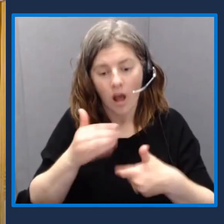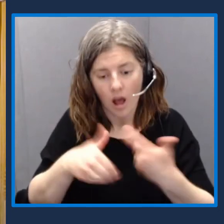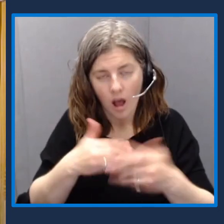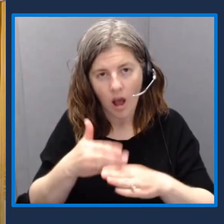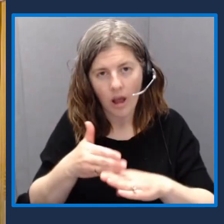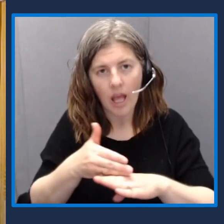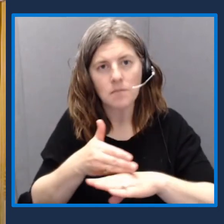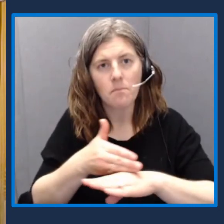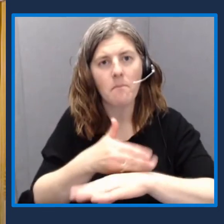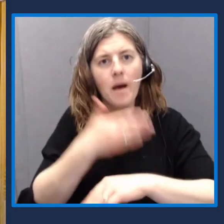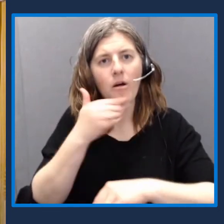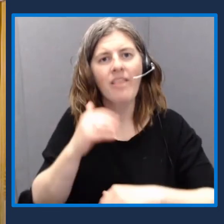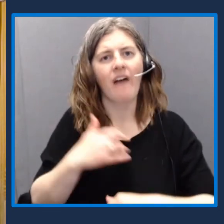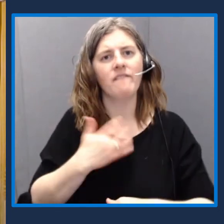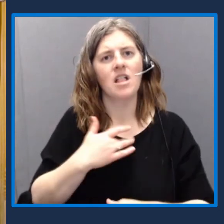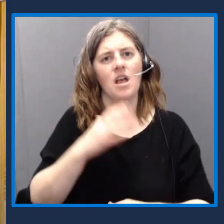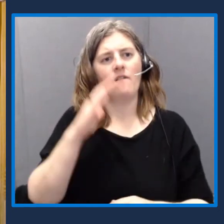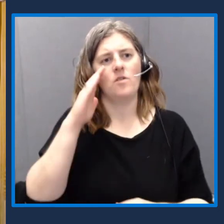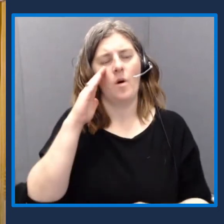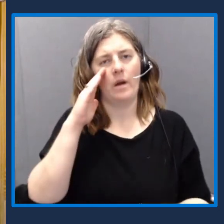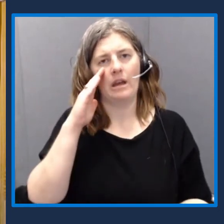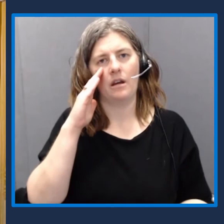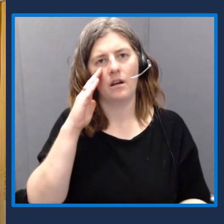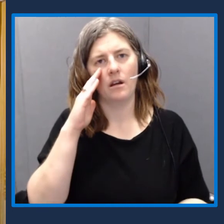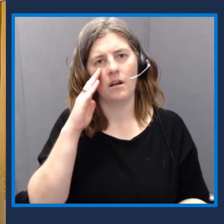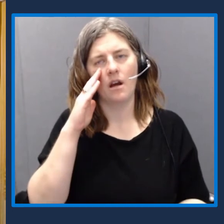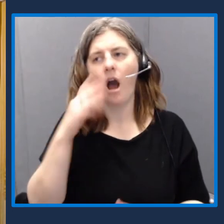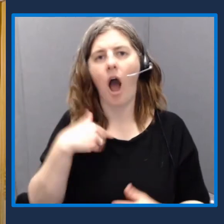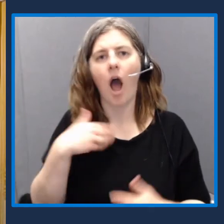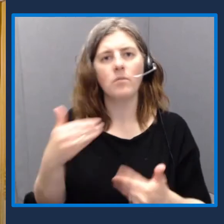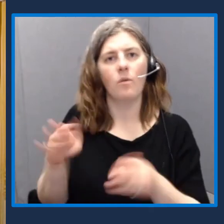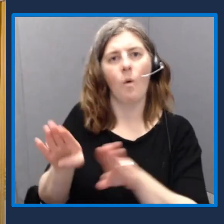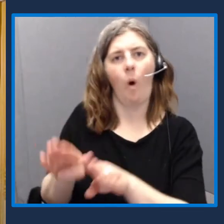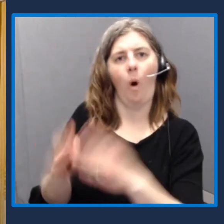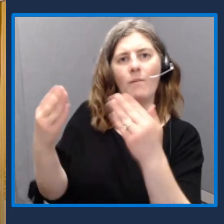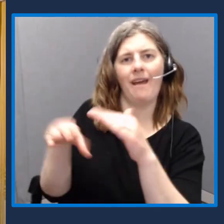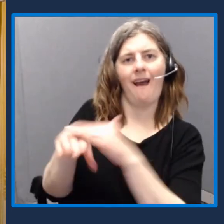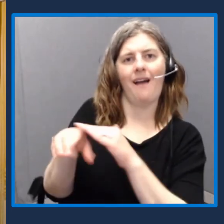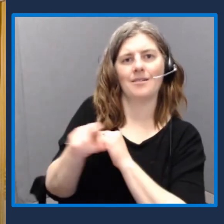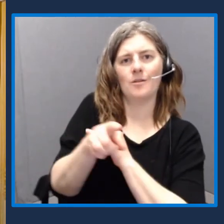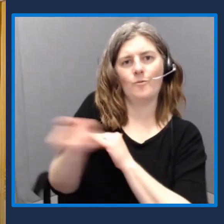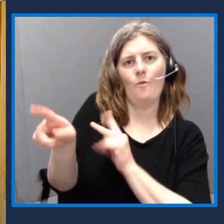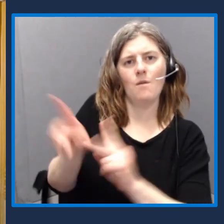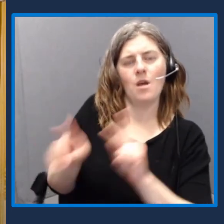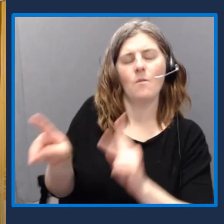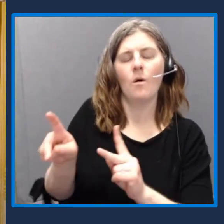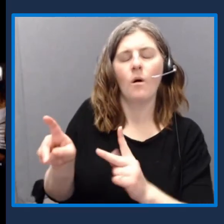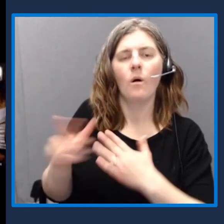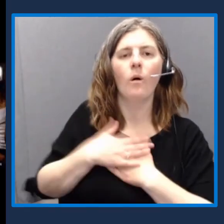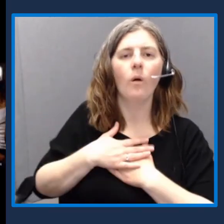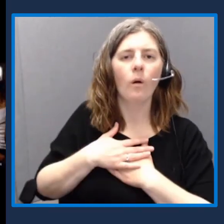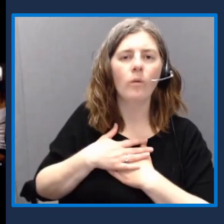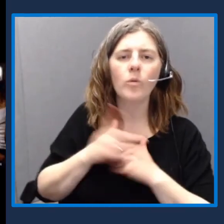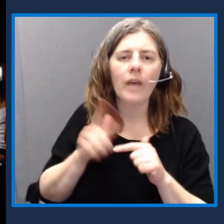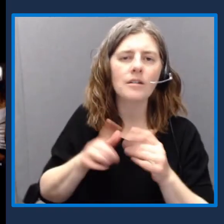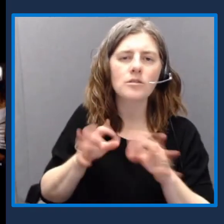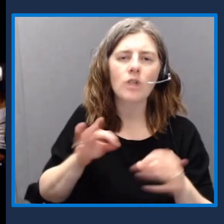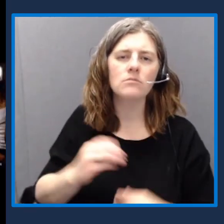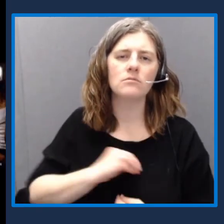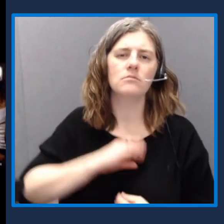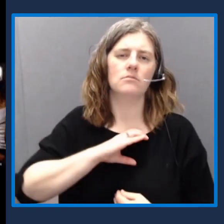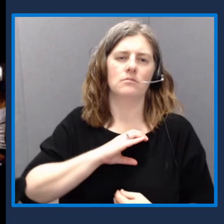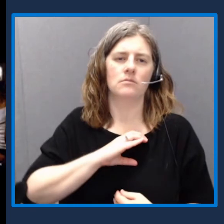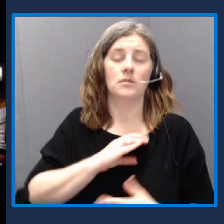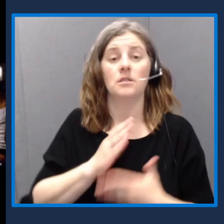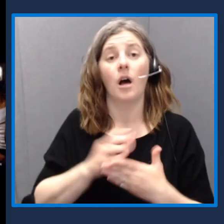the feeling of knowing that you're opening access to people is really one that you can't describe. Some other